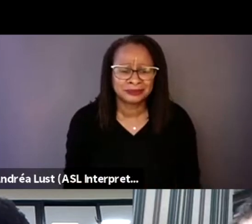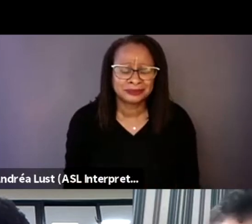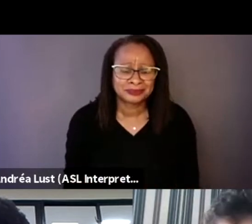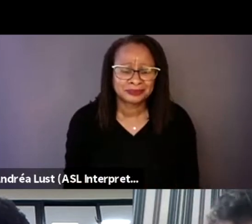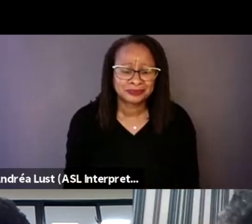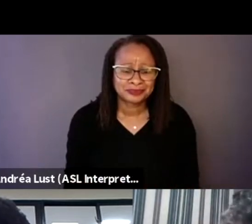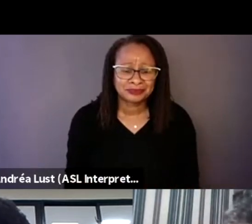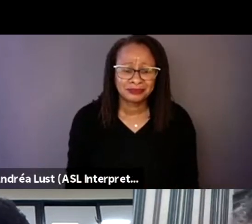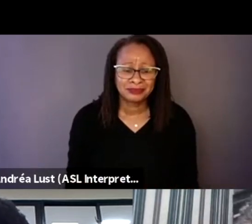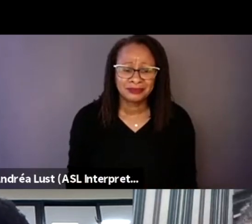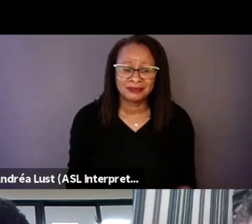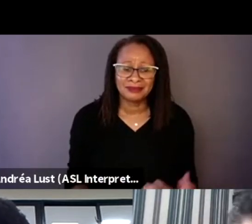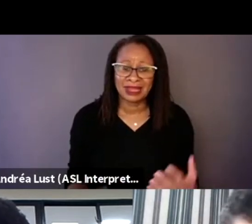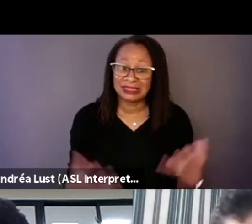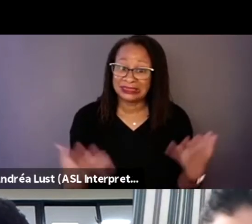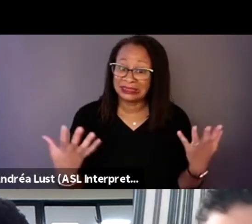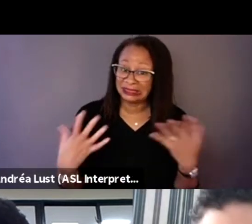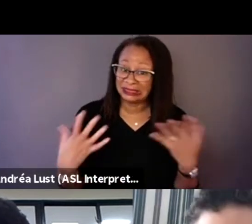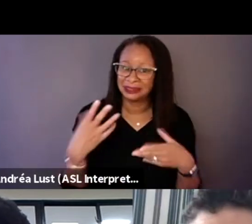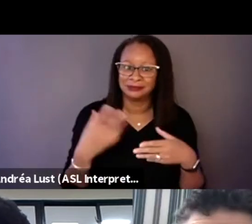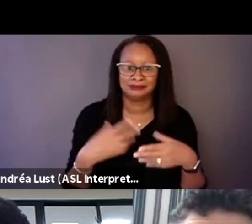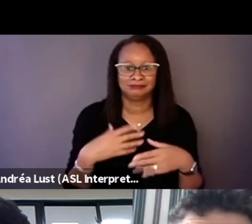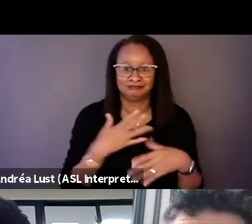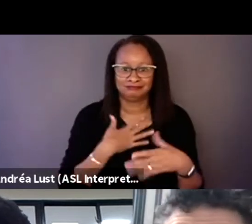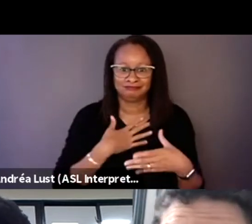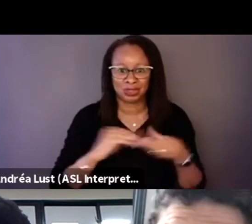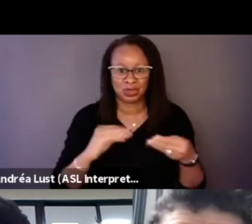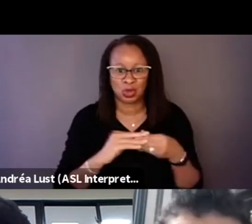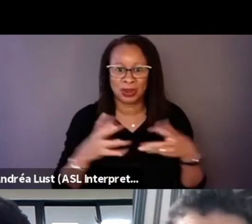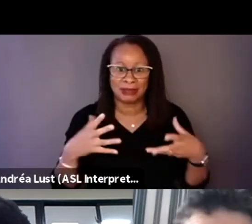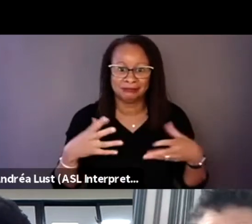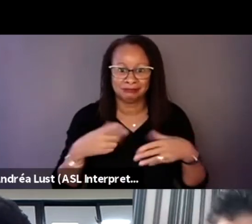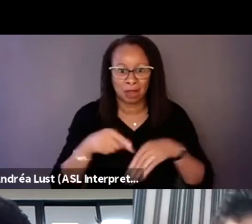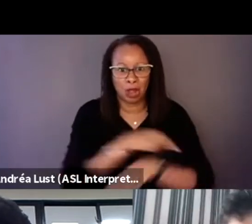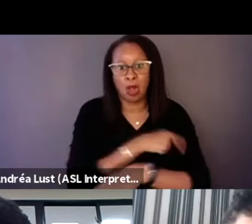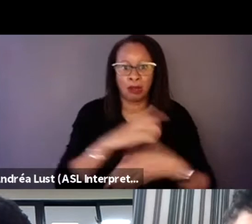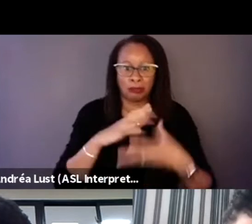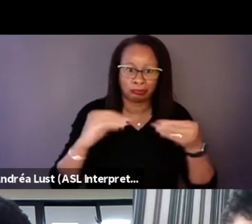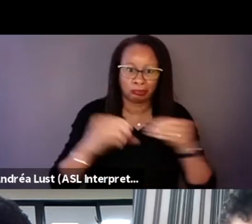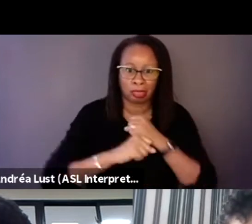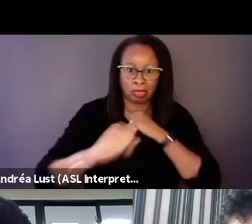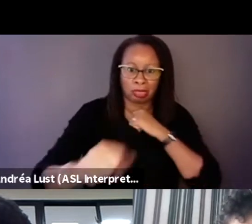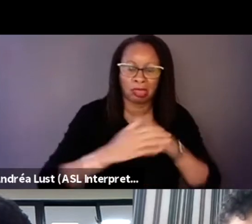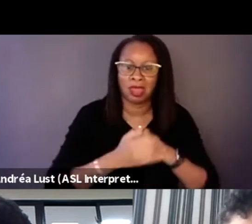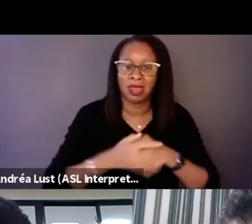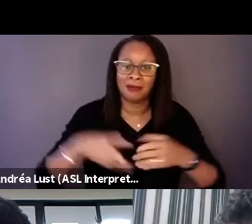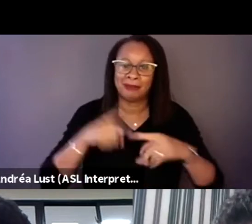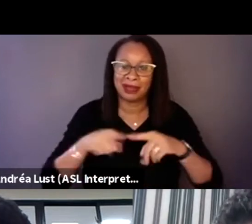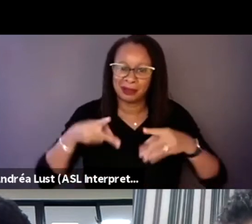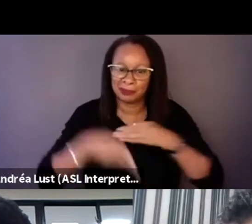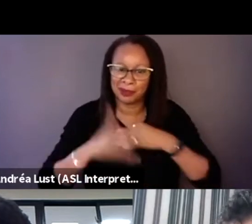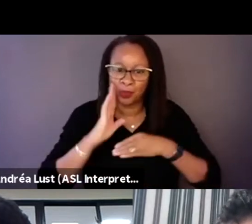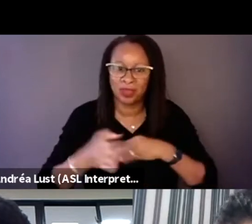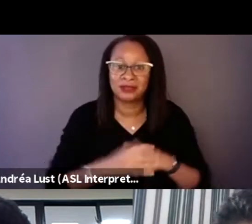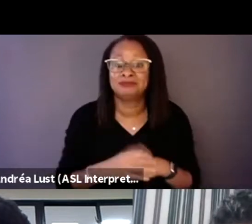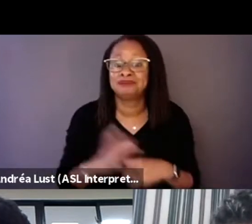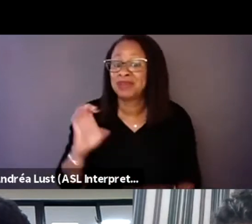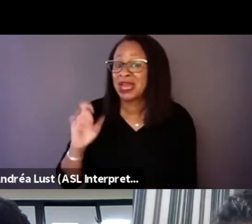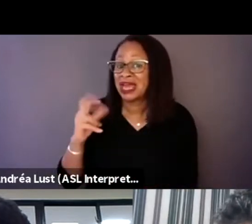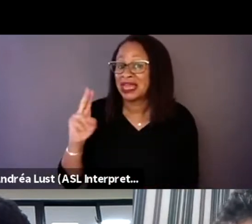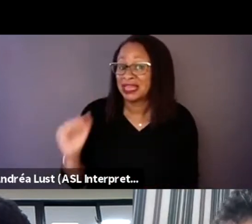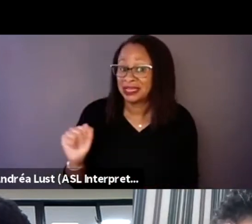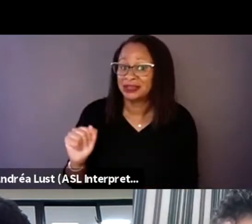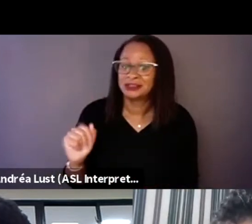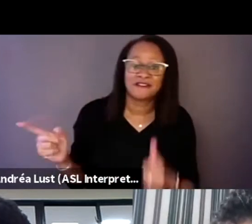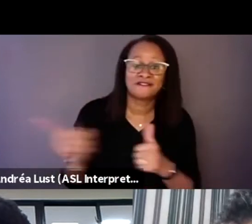It's a bit of a long-winded story that I'll sort of summarize, but Elena was one of the first people that I actually met in the research that I was